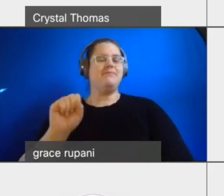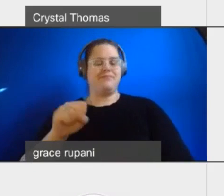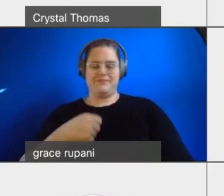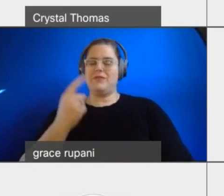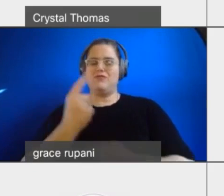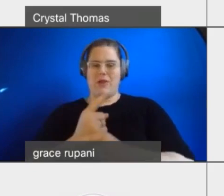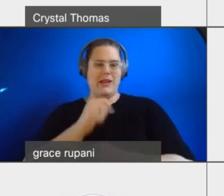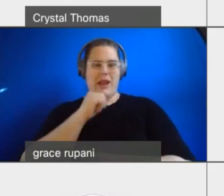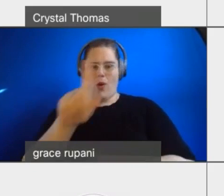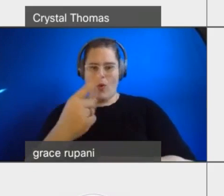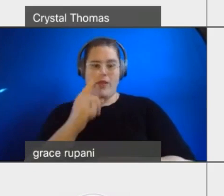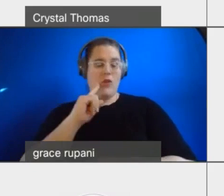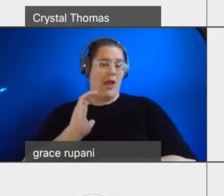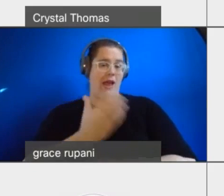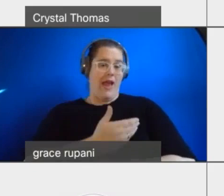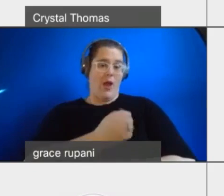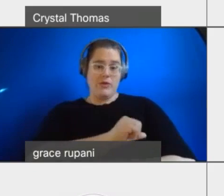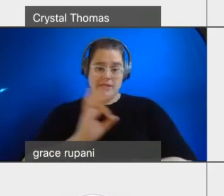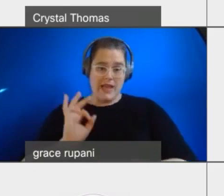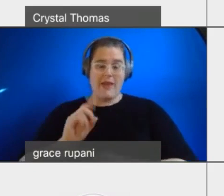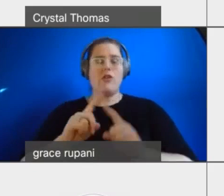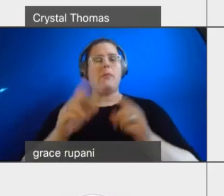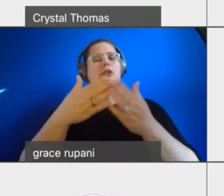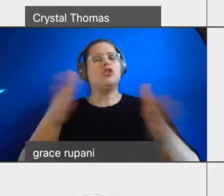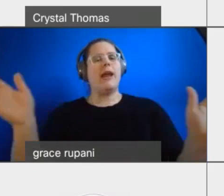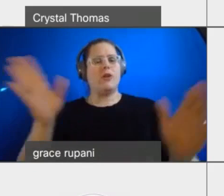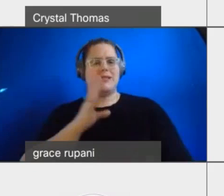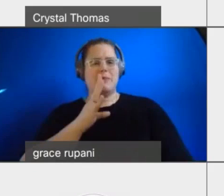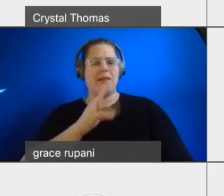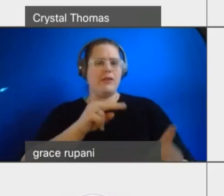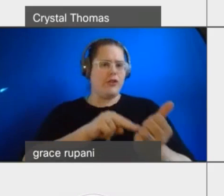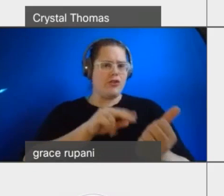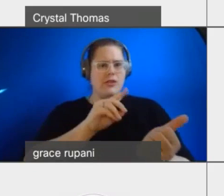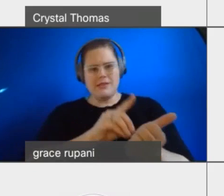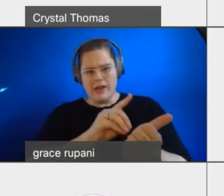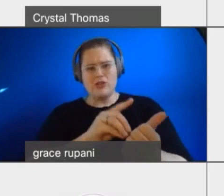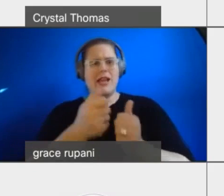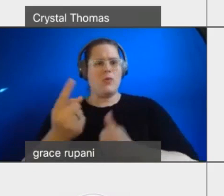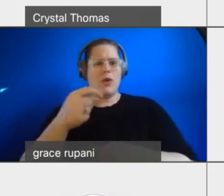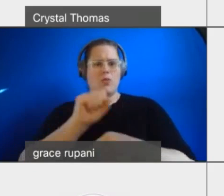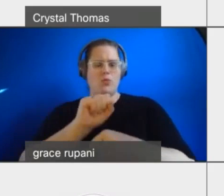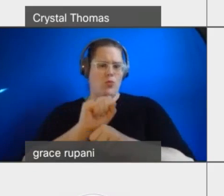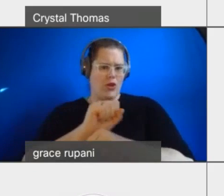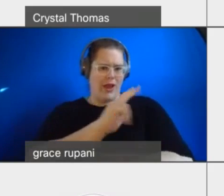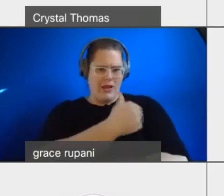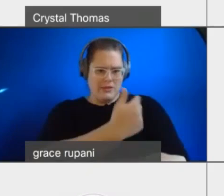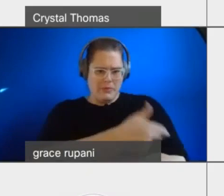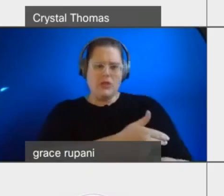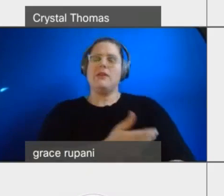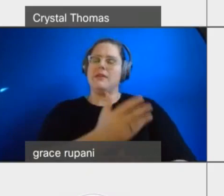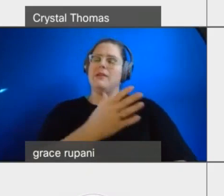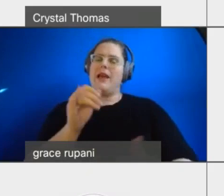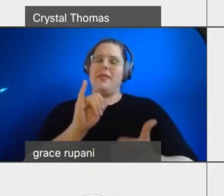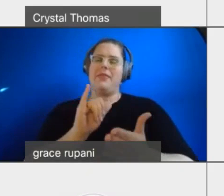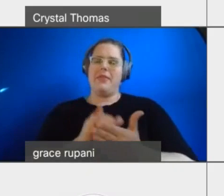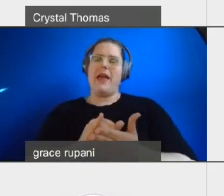to healthcare professionals generally. And it is an issue with how the allocation is determined.